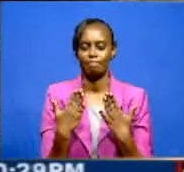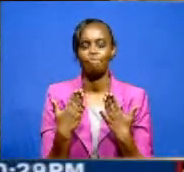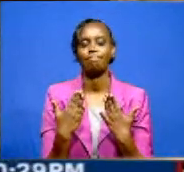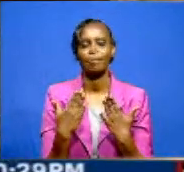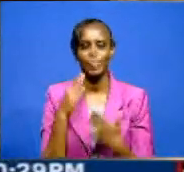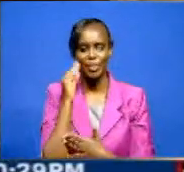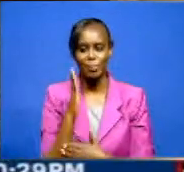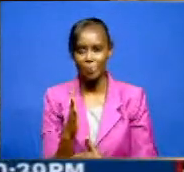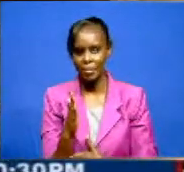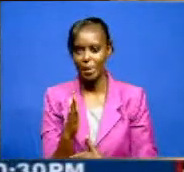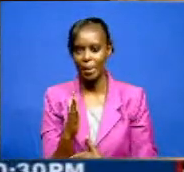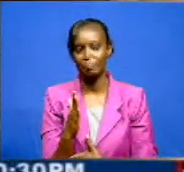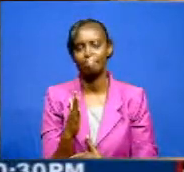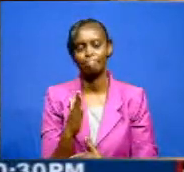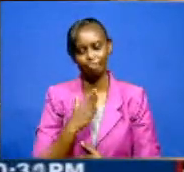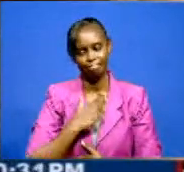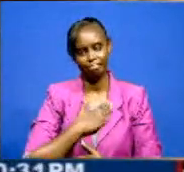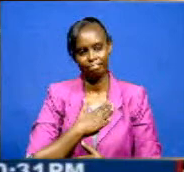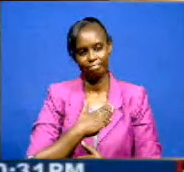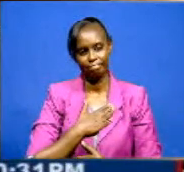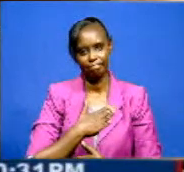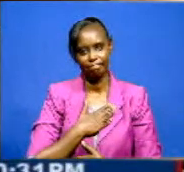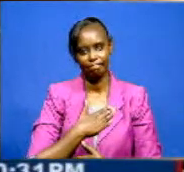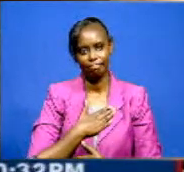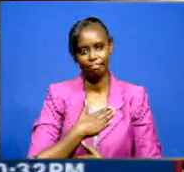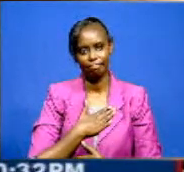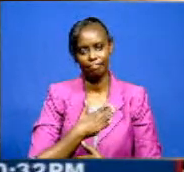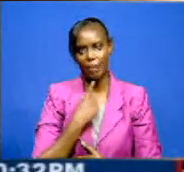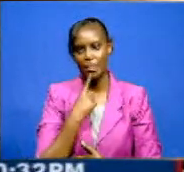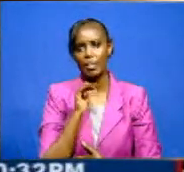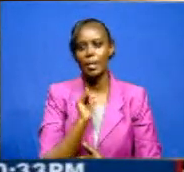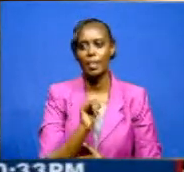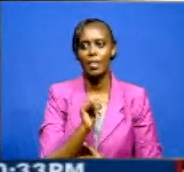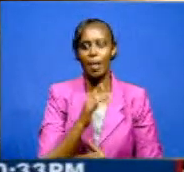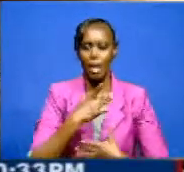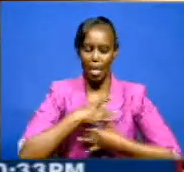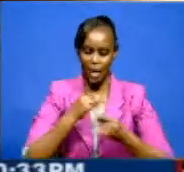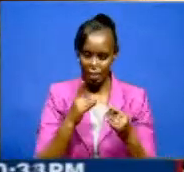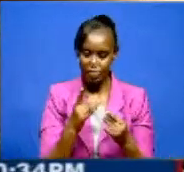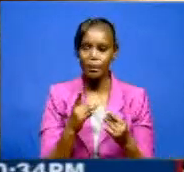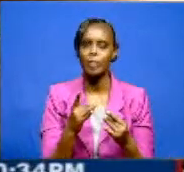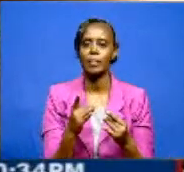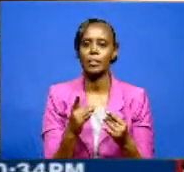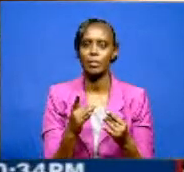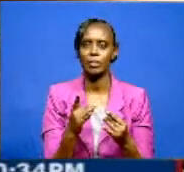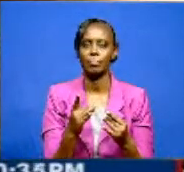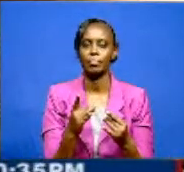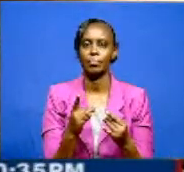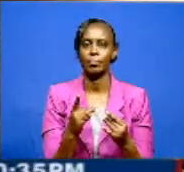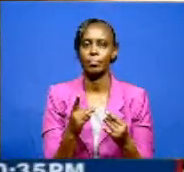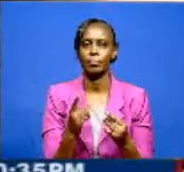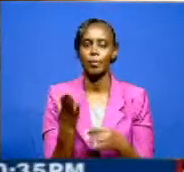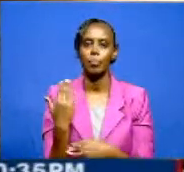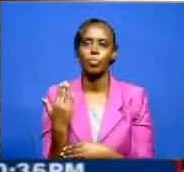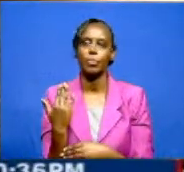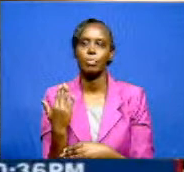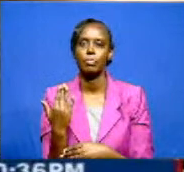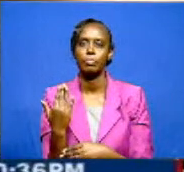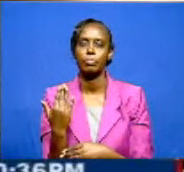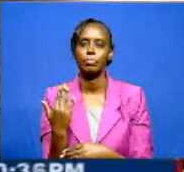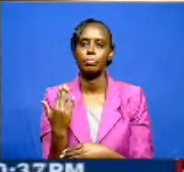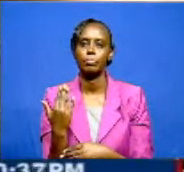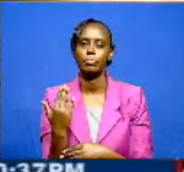Mr. Speaker, this is why I had indicated interest. It was for this one, so I apologize for earlier.